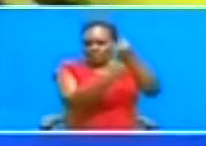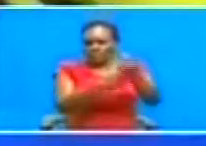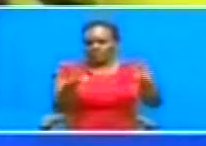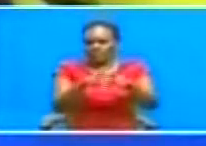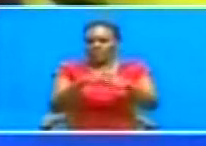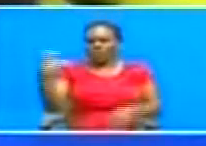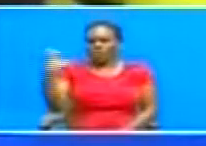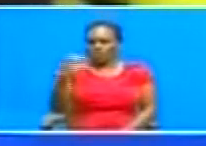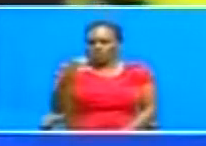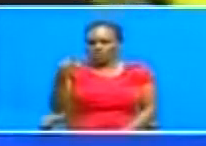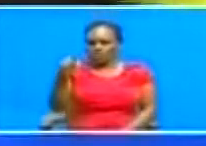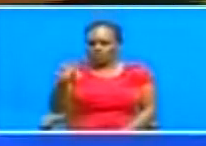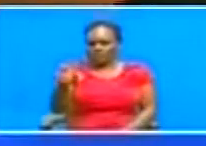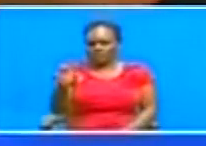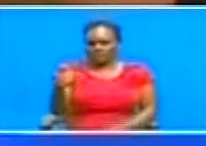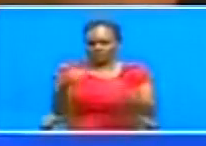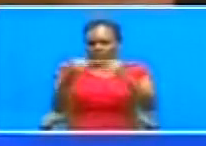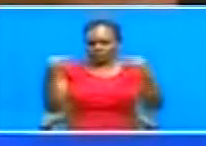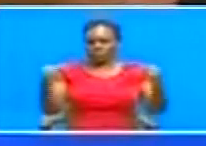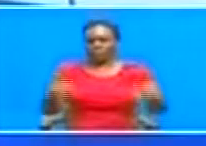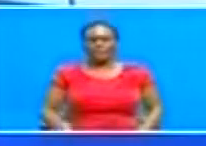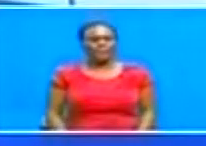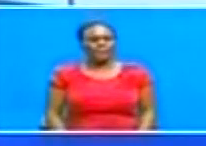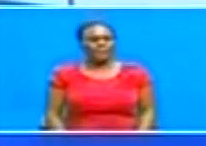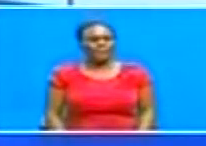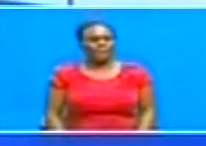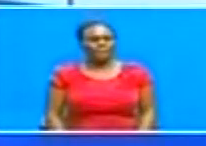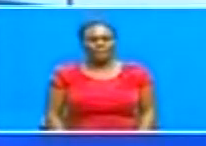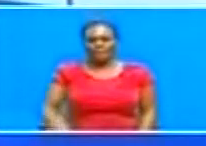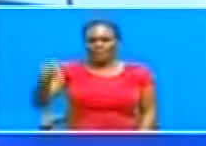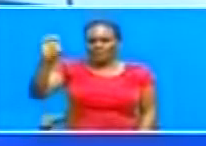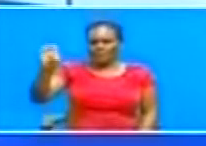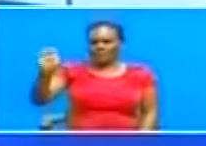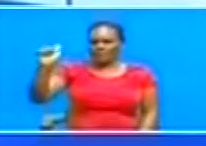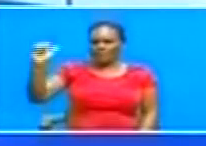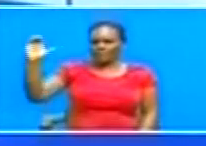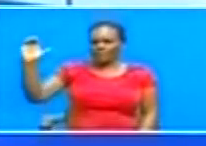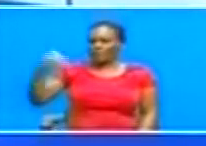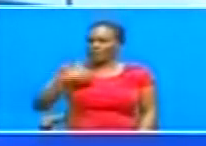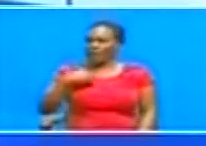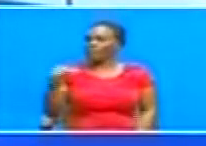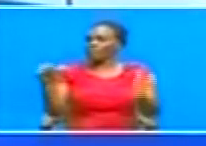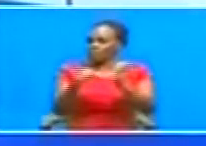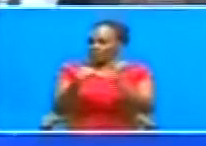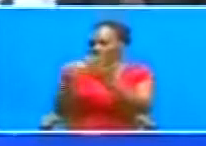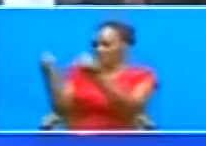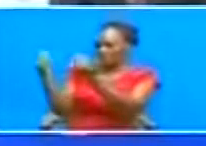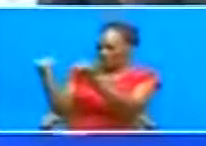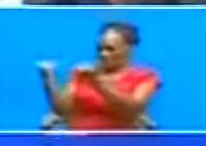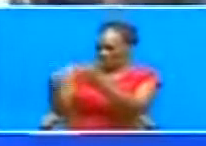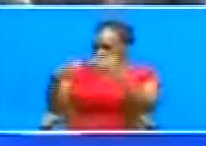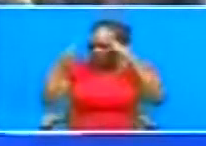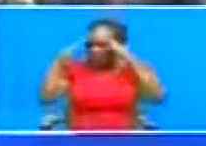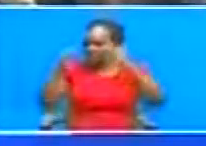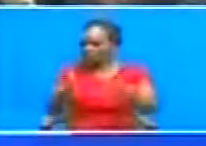Cord MPs playing the unrelenting antagonist. With the EACC facing another storm itself, all eyes